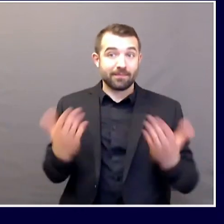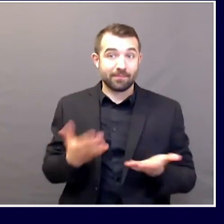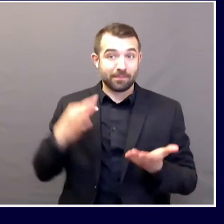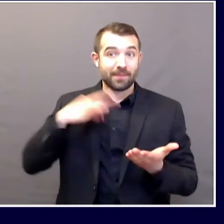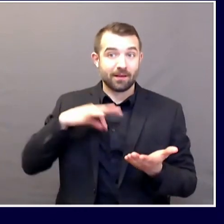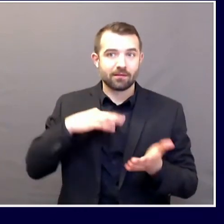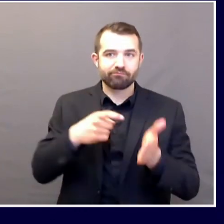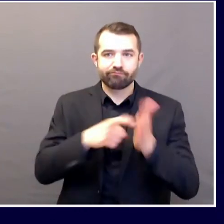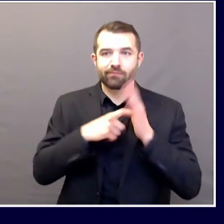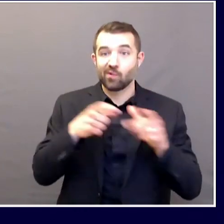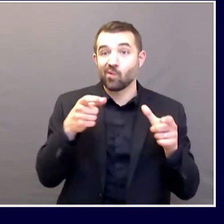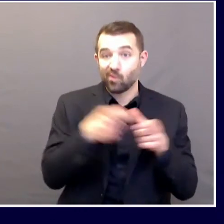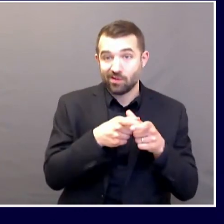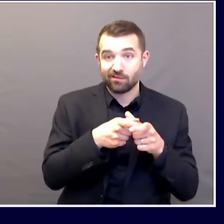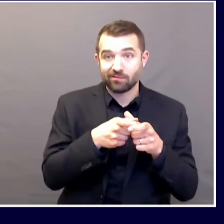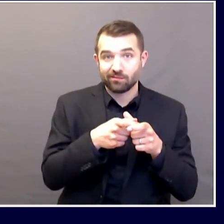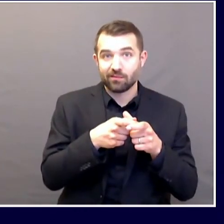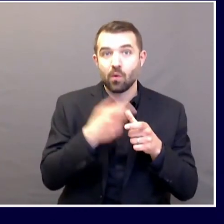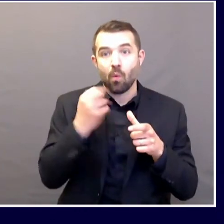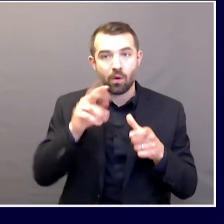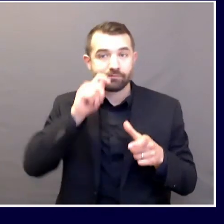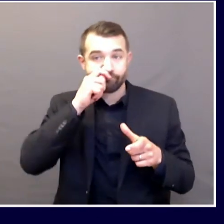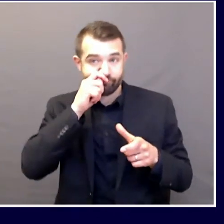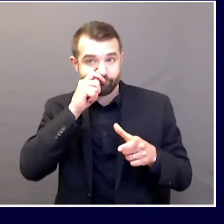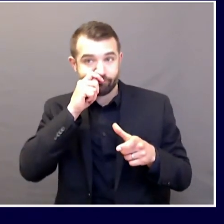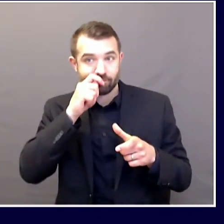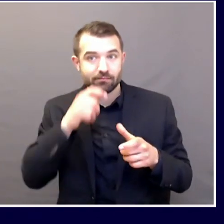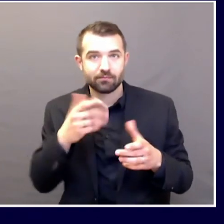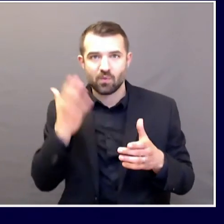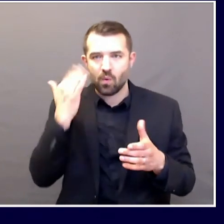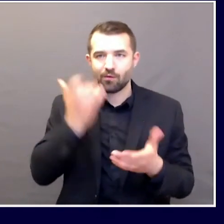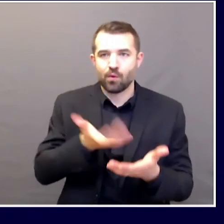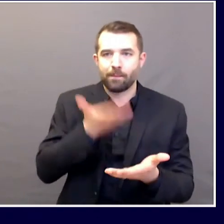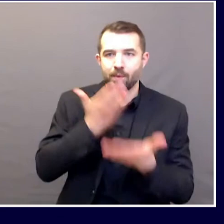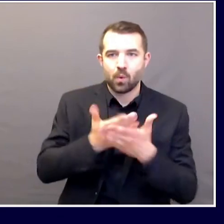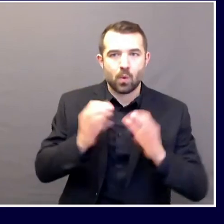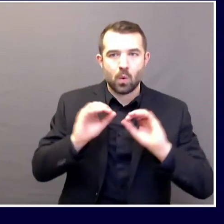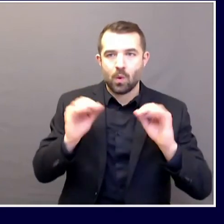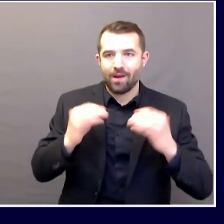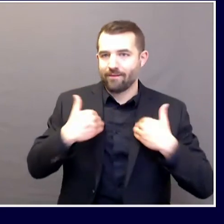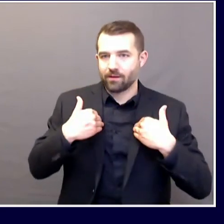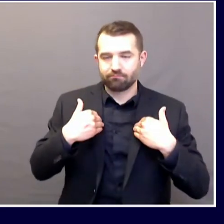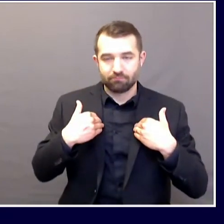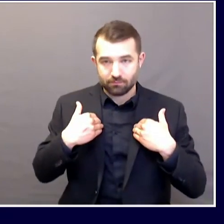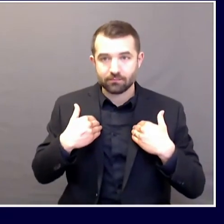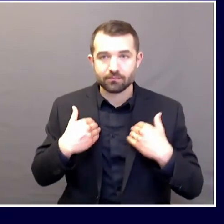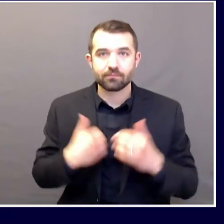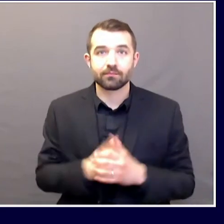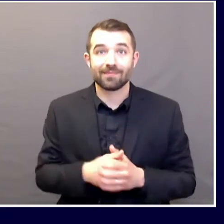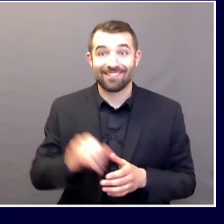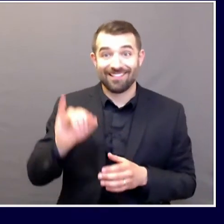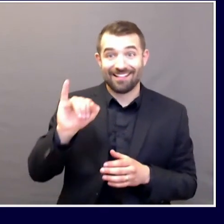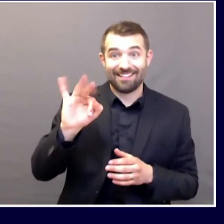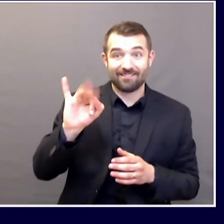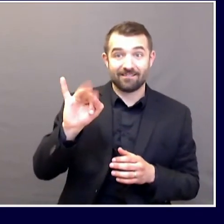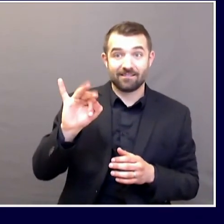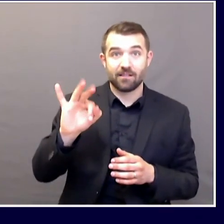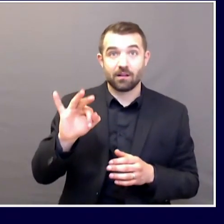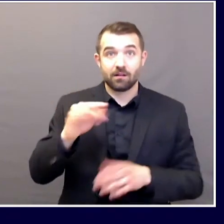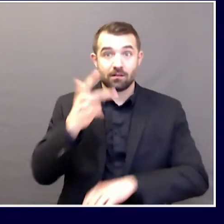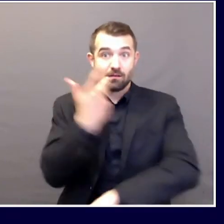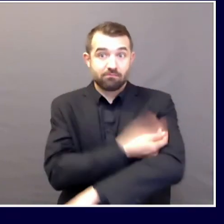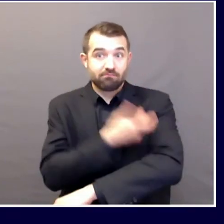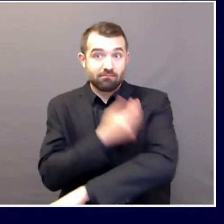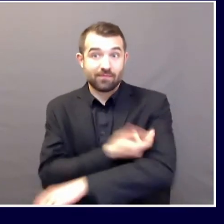sure you're not bringing something back with you, unless you are fully vaccinated. If you're fully